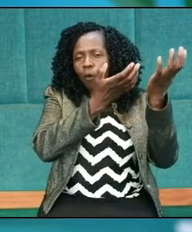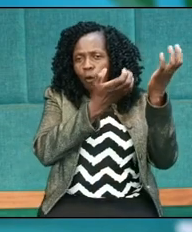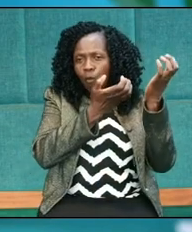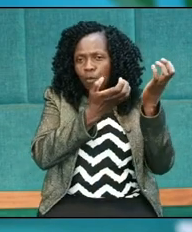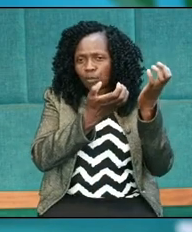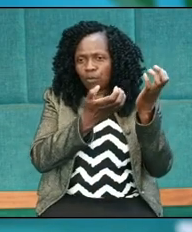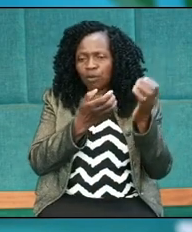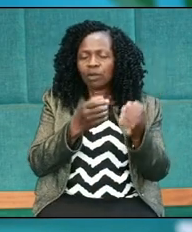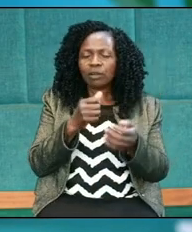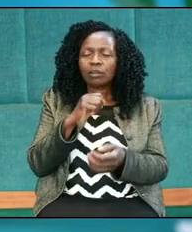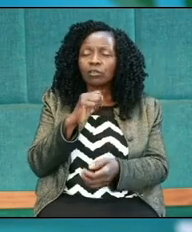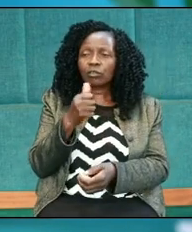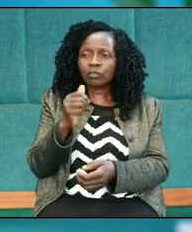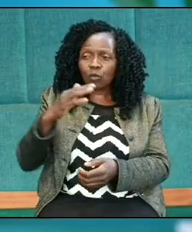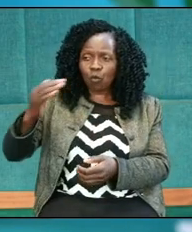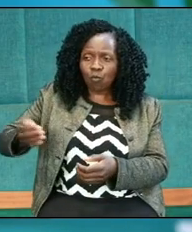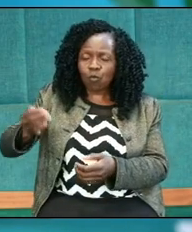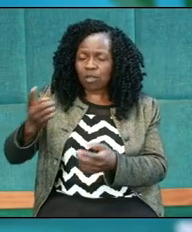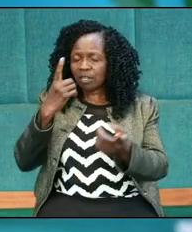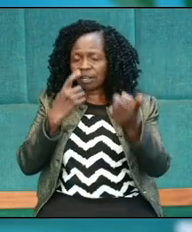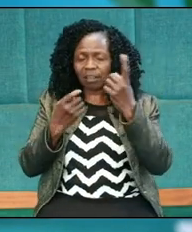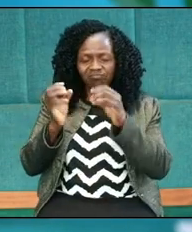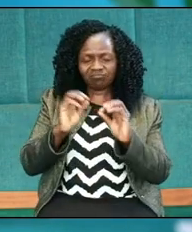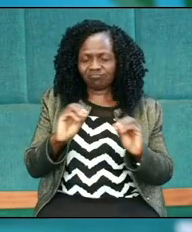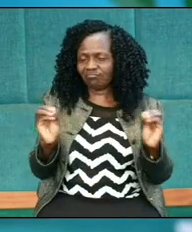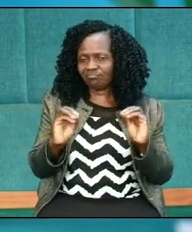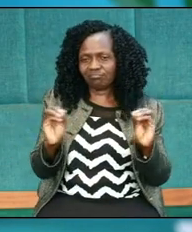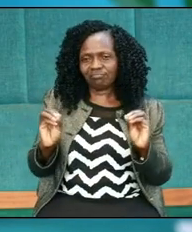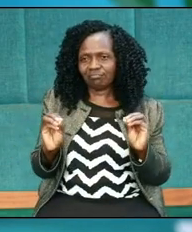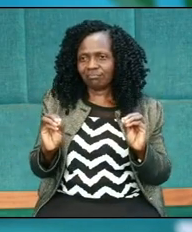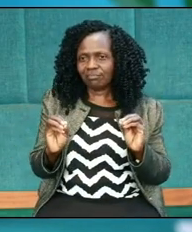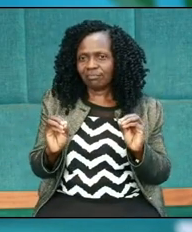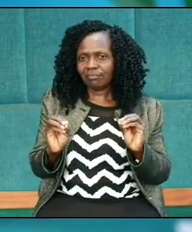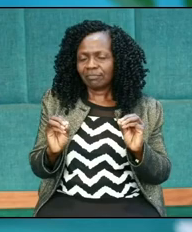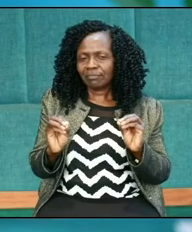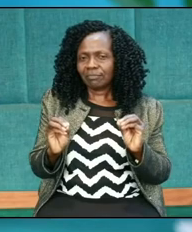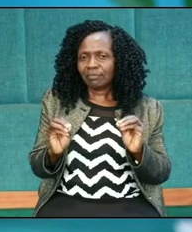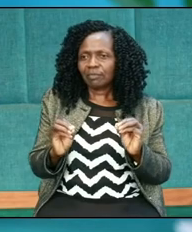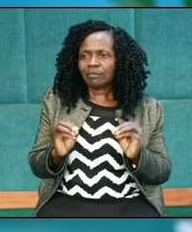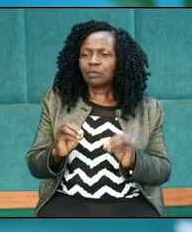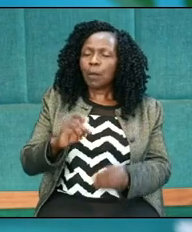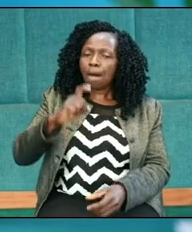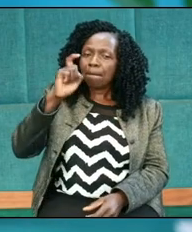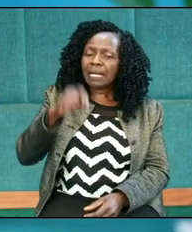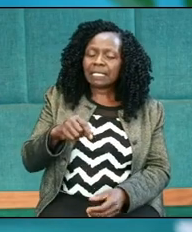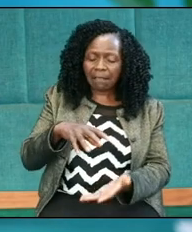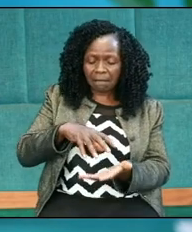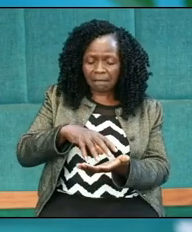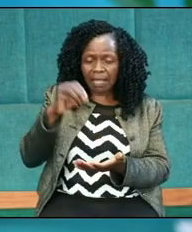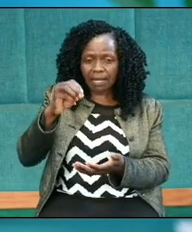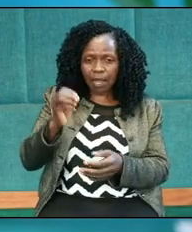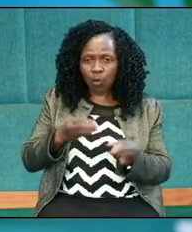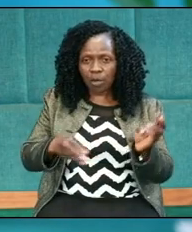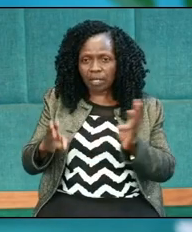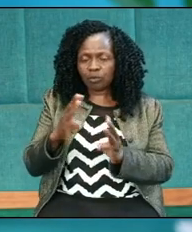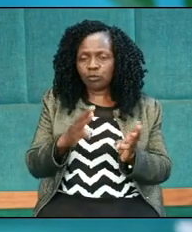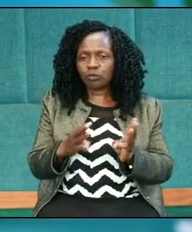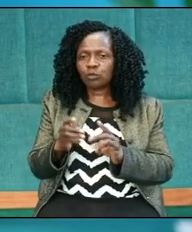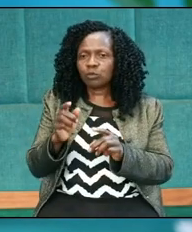Just say that just the way they met, one day it will what? They will go and they will come back to you. We must find a way of facing